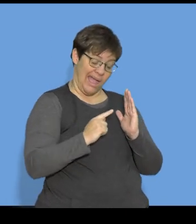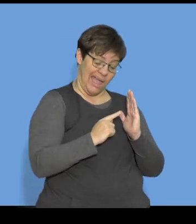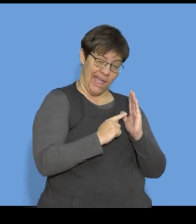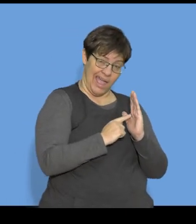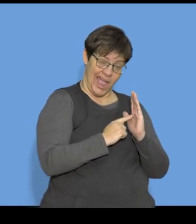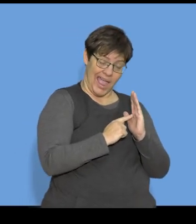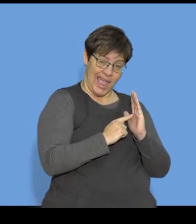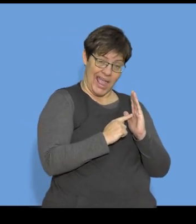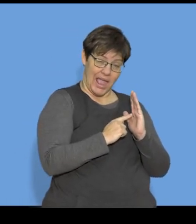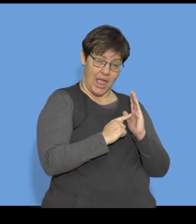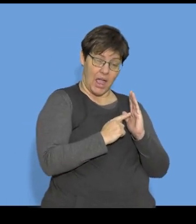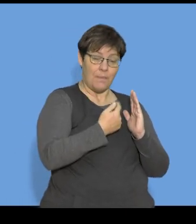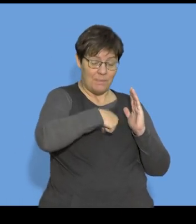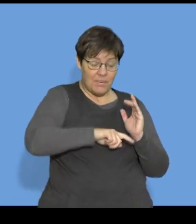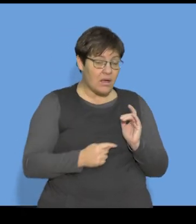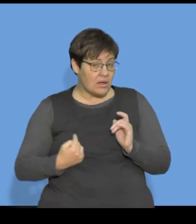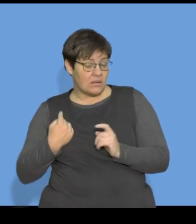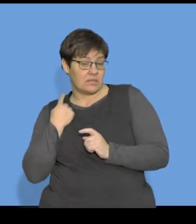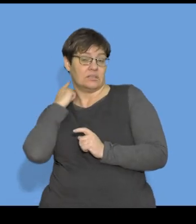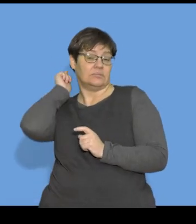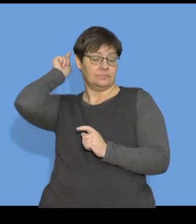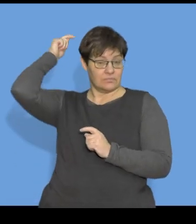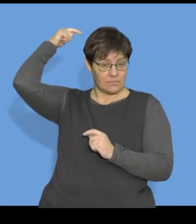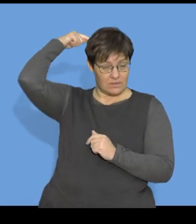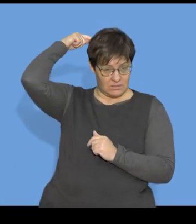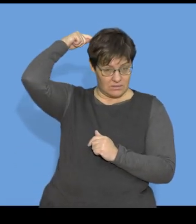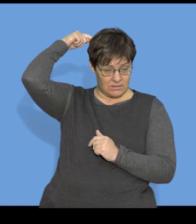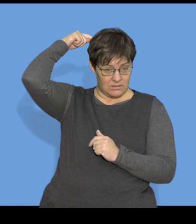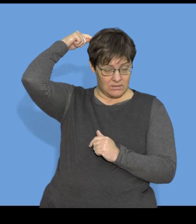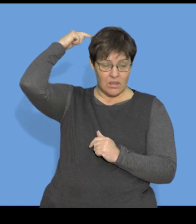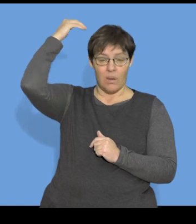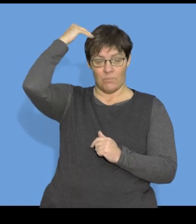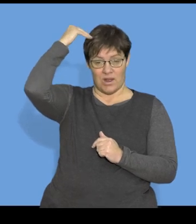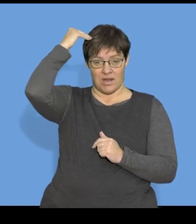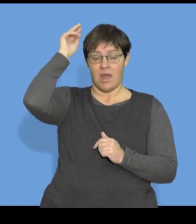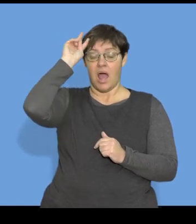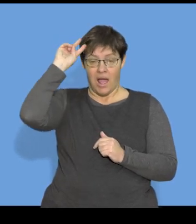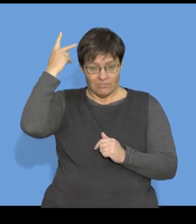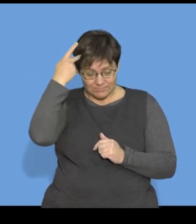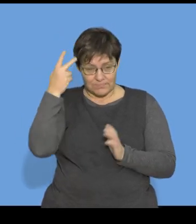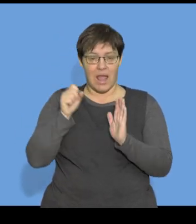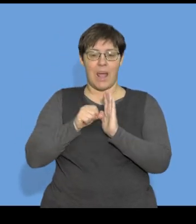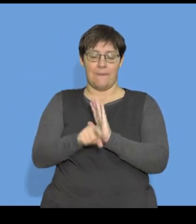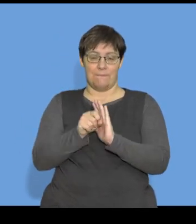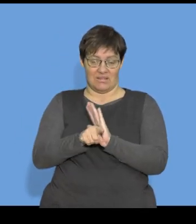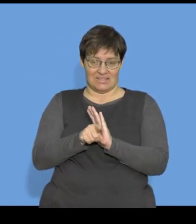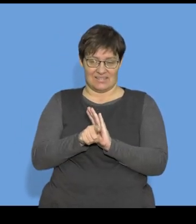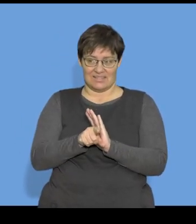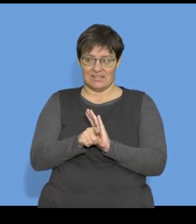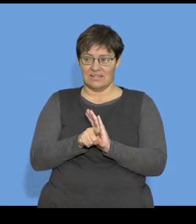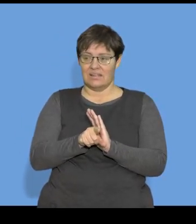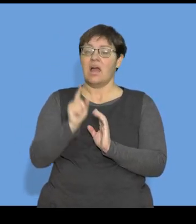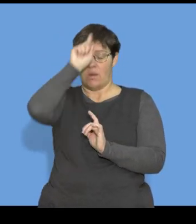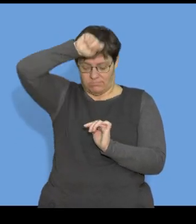gets into the sense organ, we've got it will be converted into an impulse that will